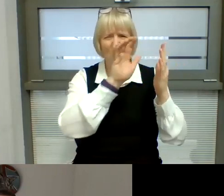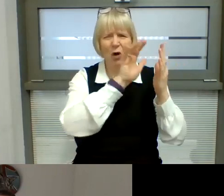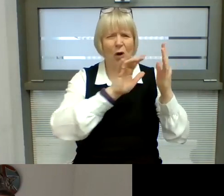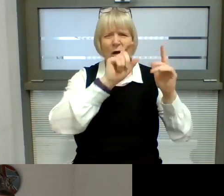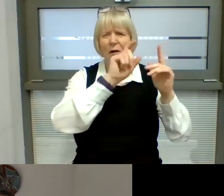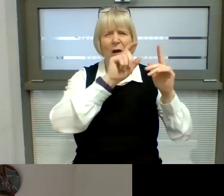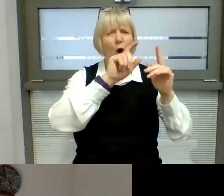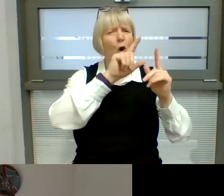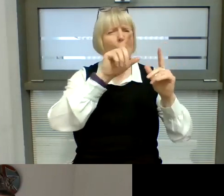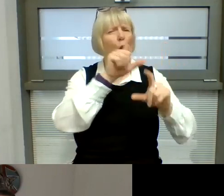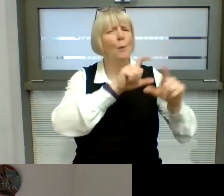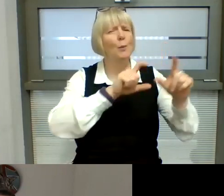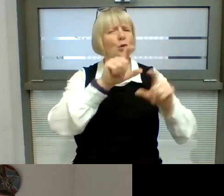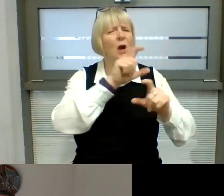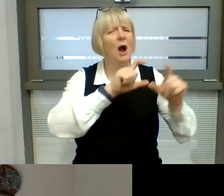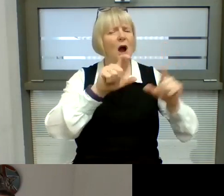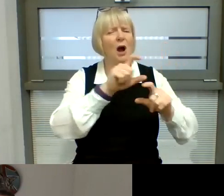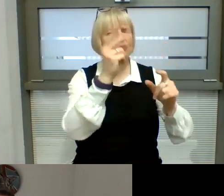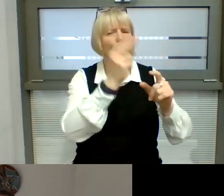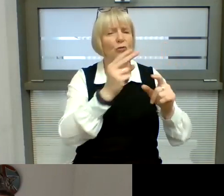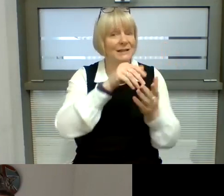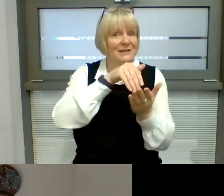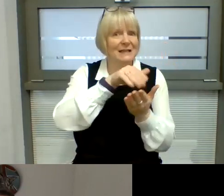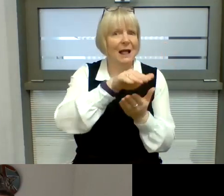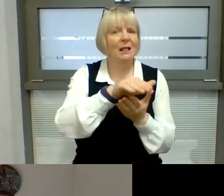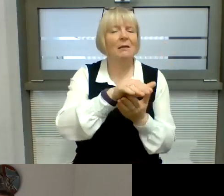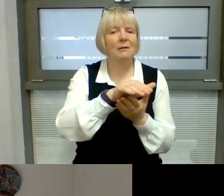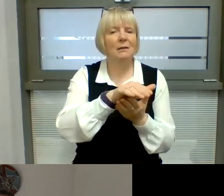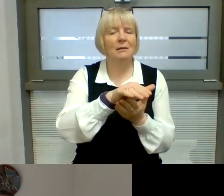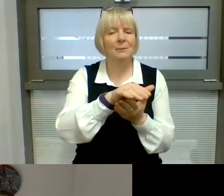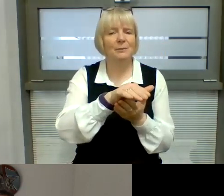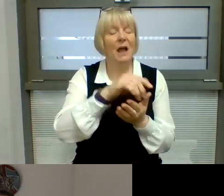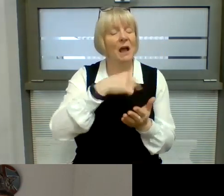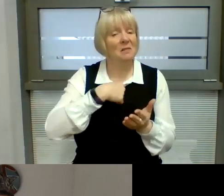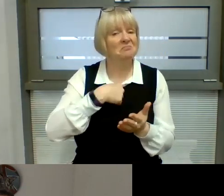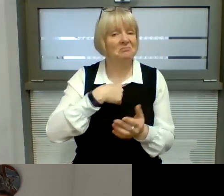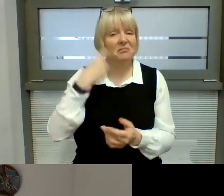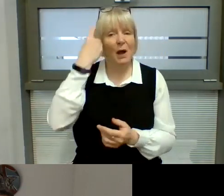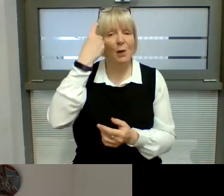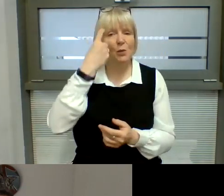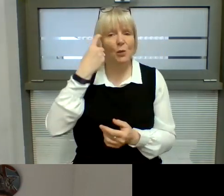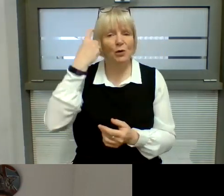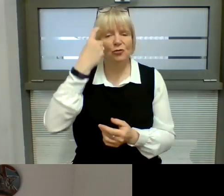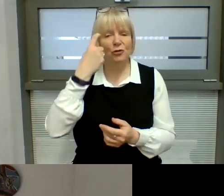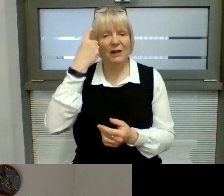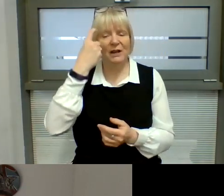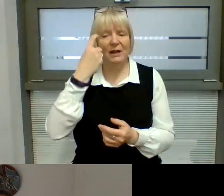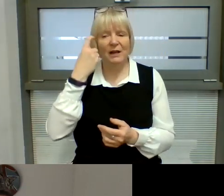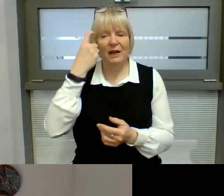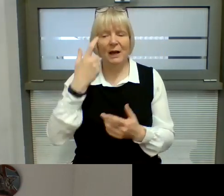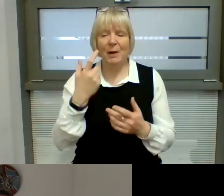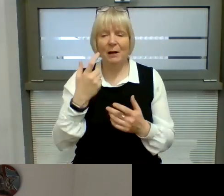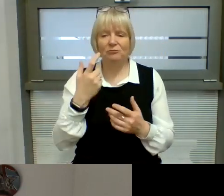computer drawing has sold, and I just wondered in terms of